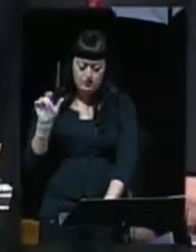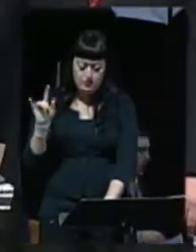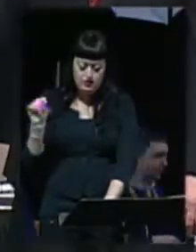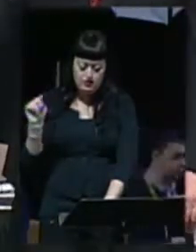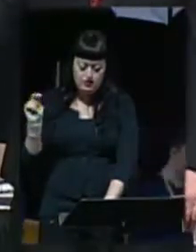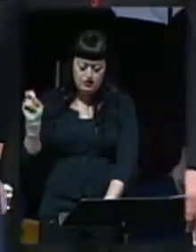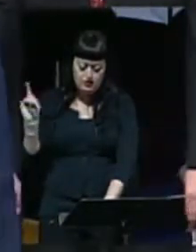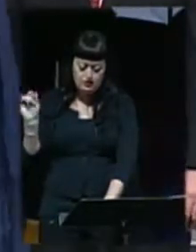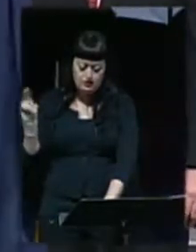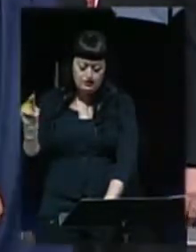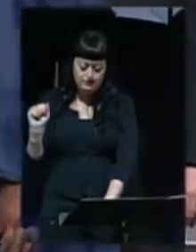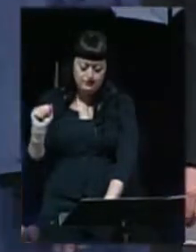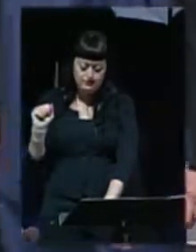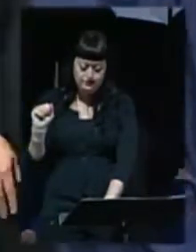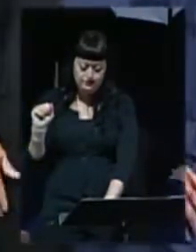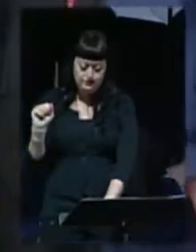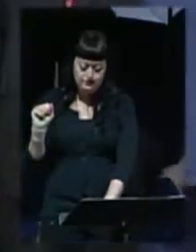Scarlett Nelson.